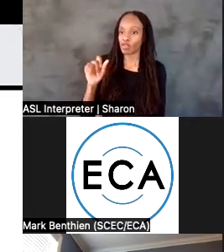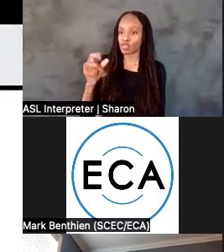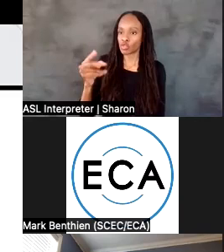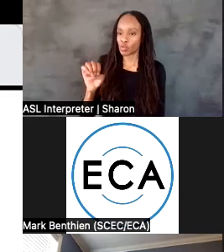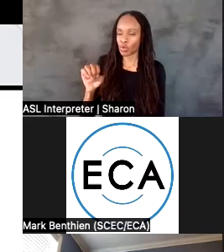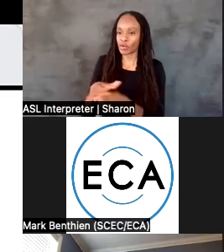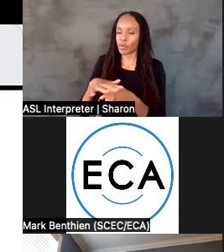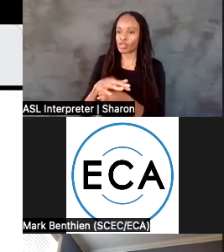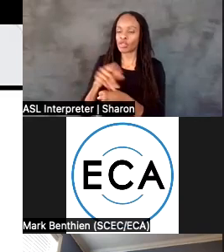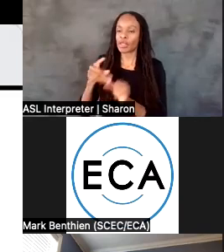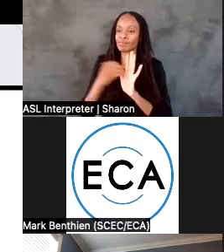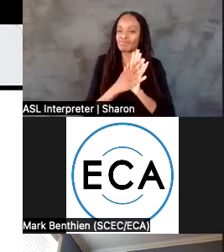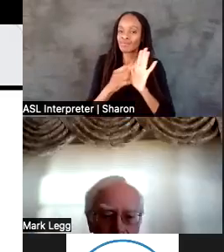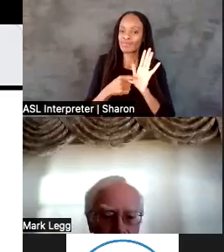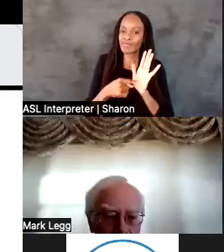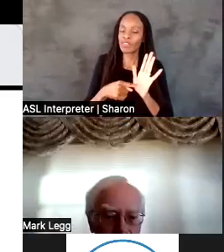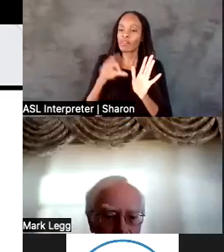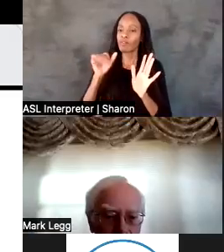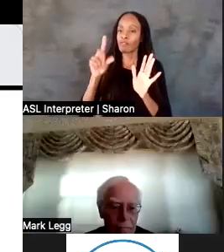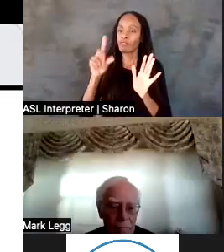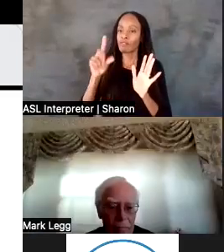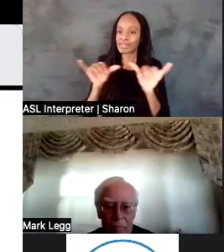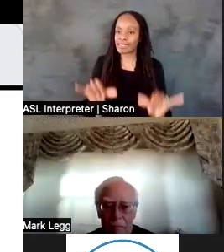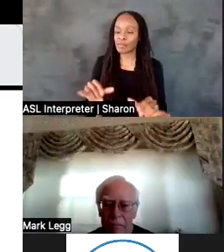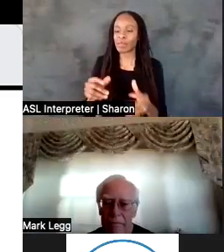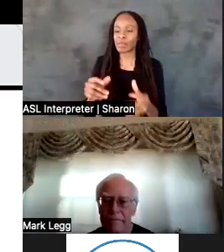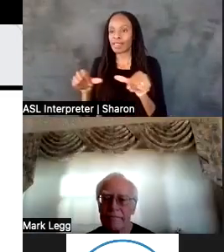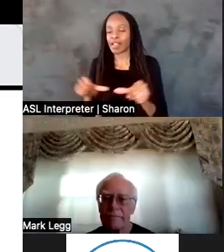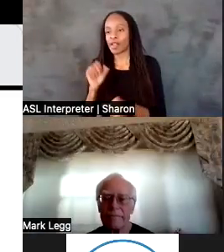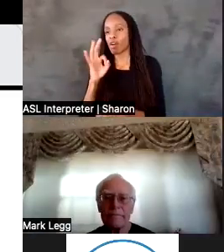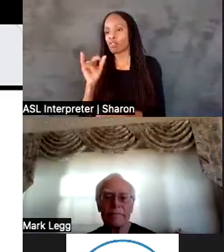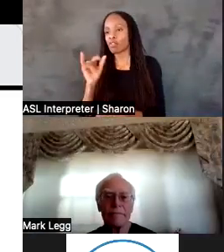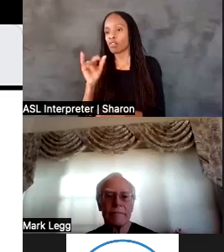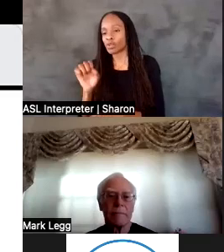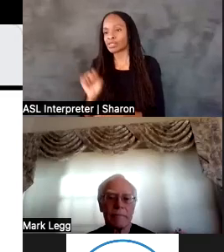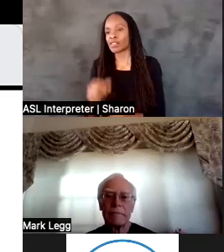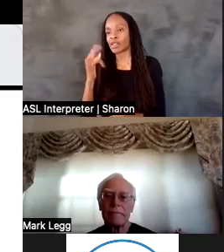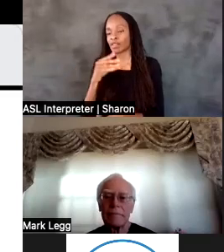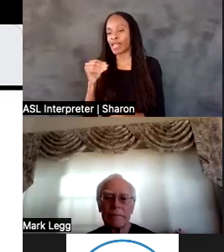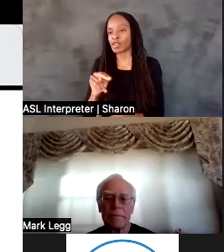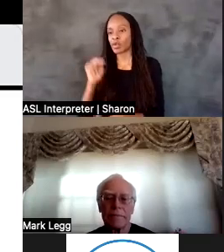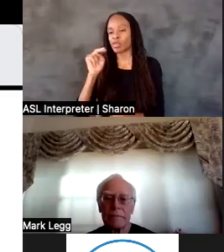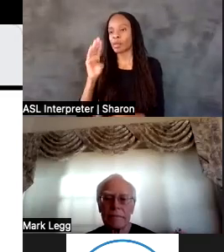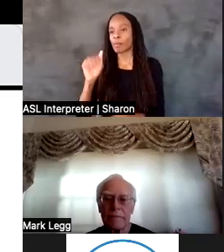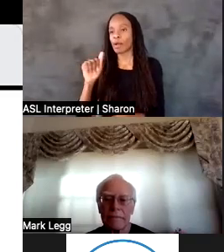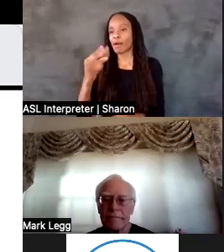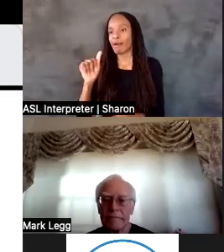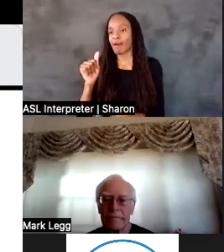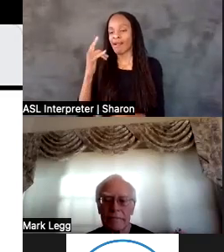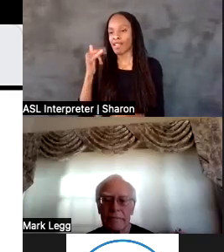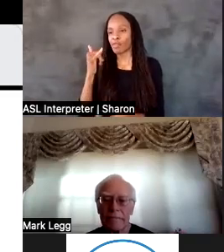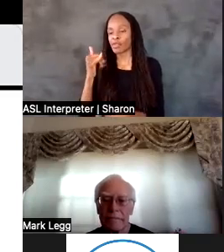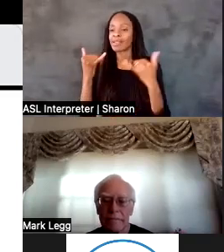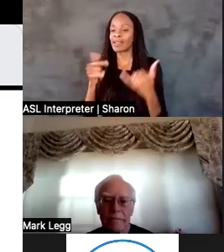major active and ancient fault systems of the area offshore Southern California and northern Baja California, and he will